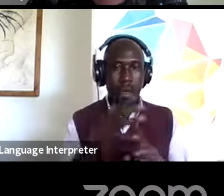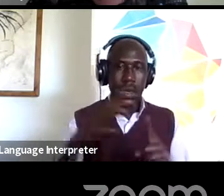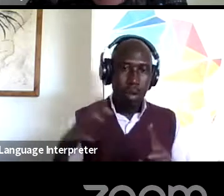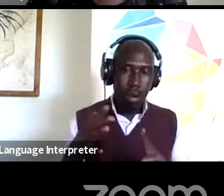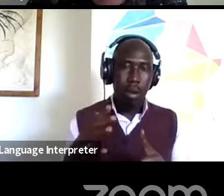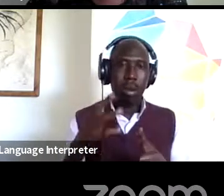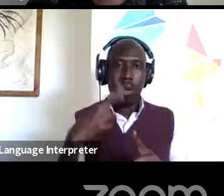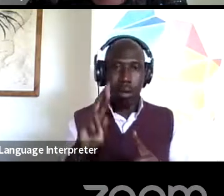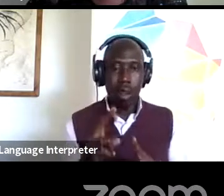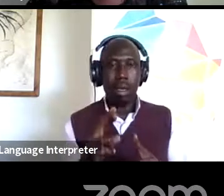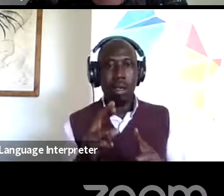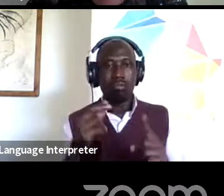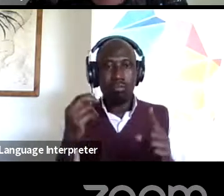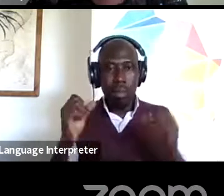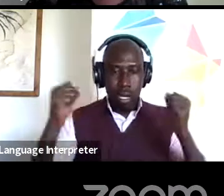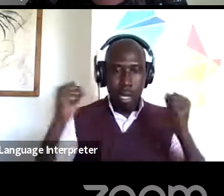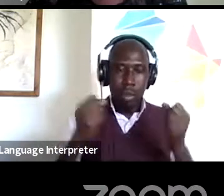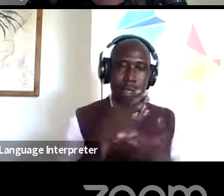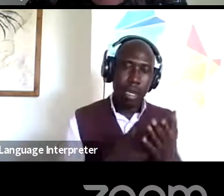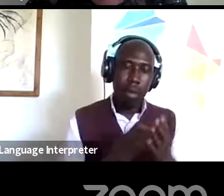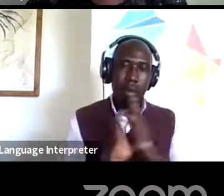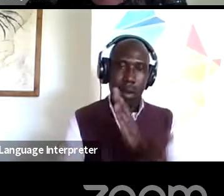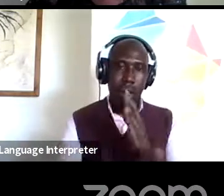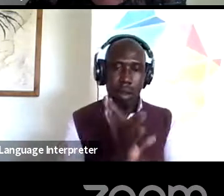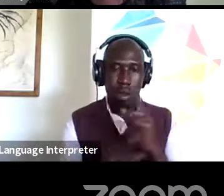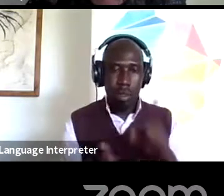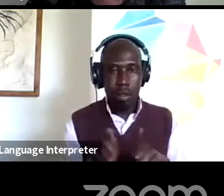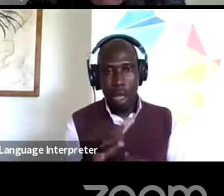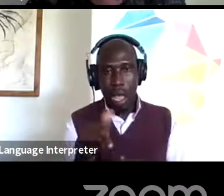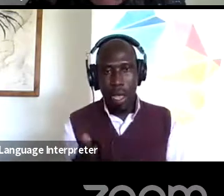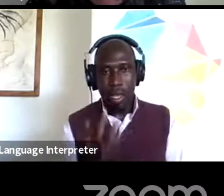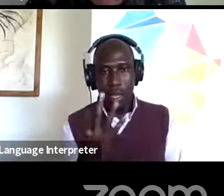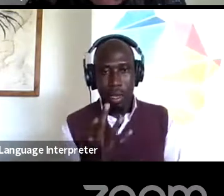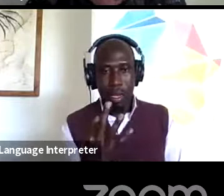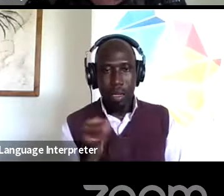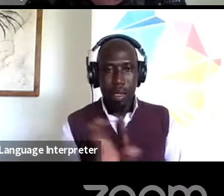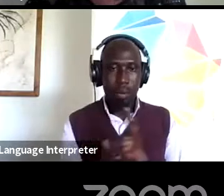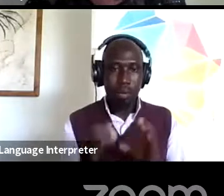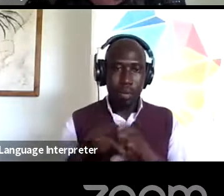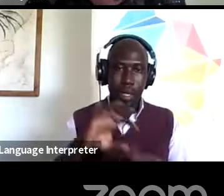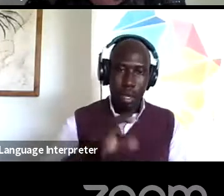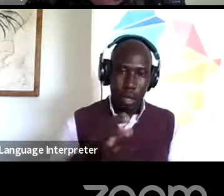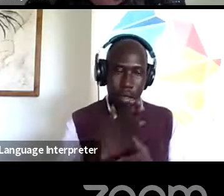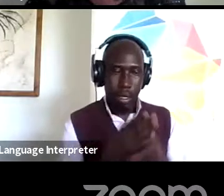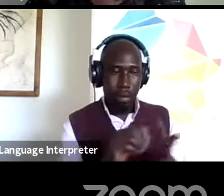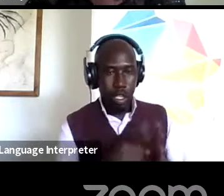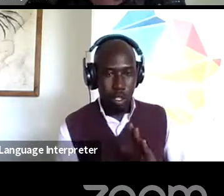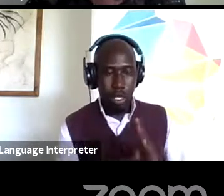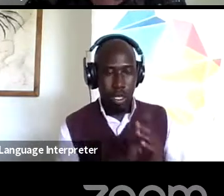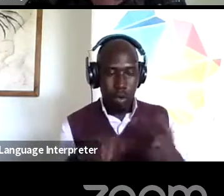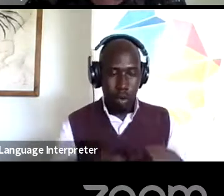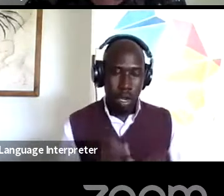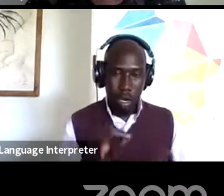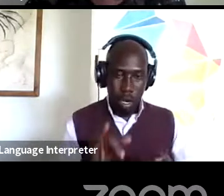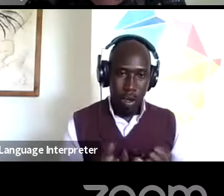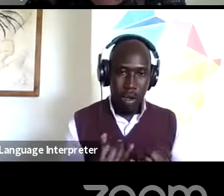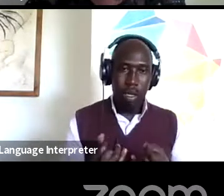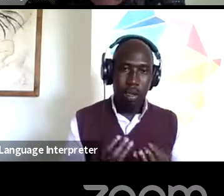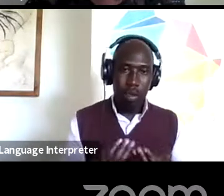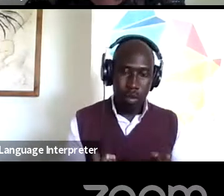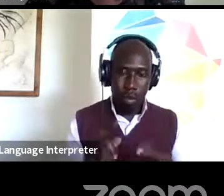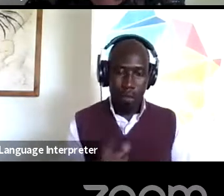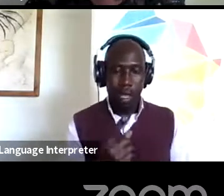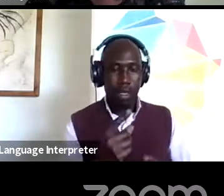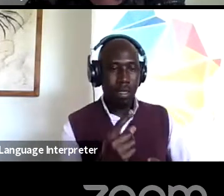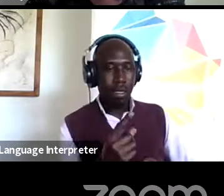campaign in some of these countries and 3 other countries in the region. So these are some of the issues that we're coming out. And firstly, I think one